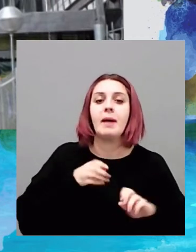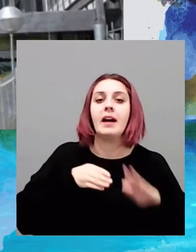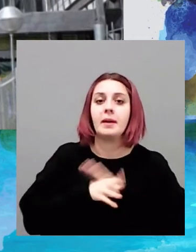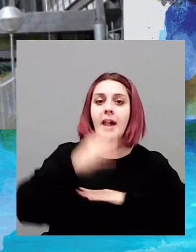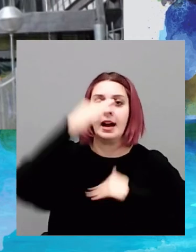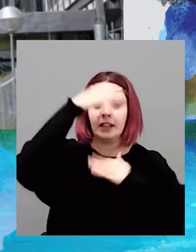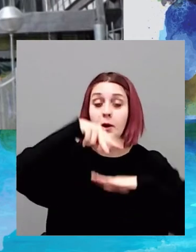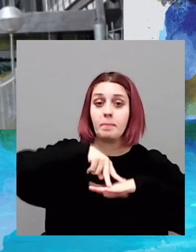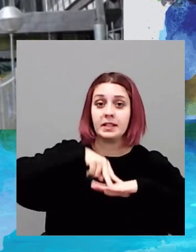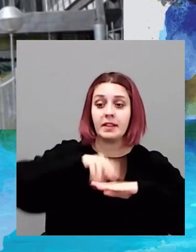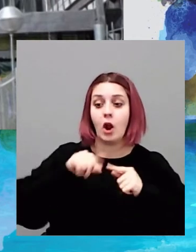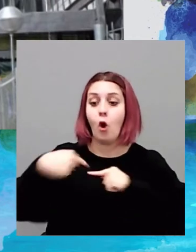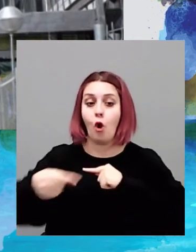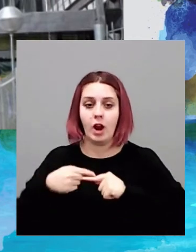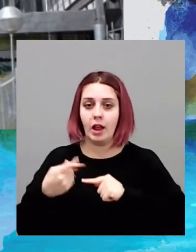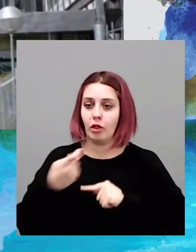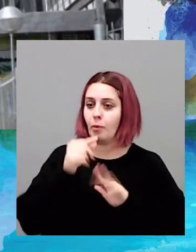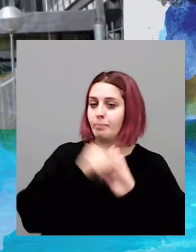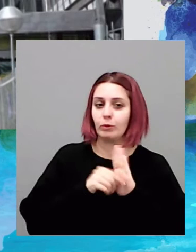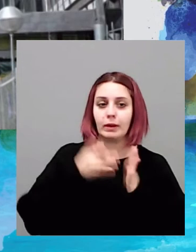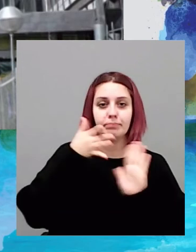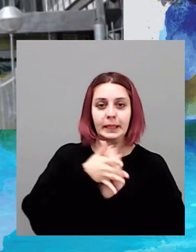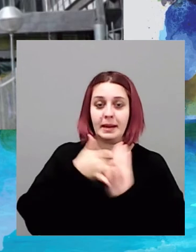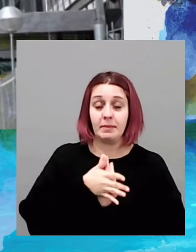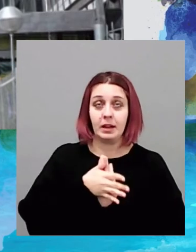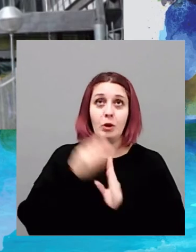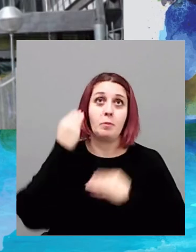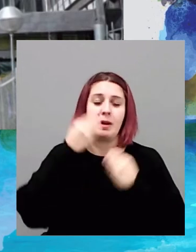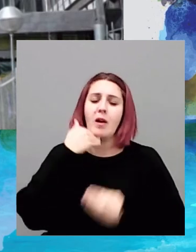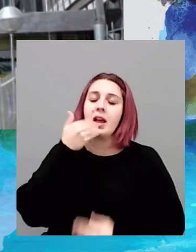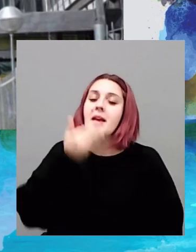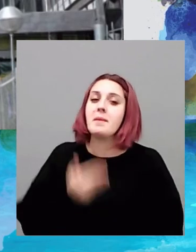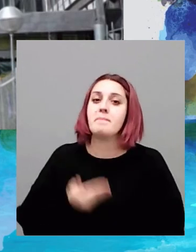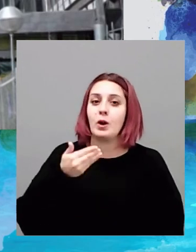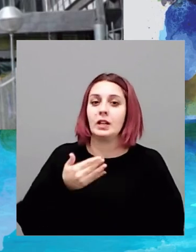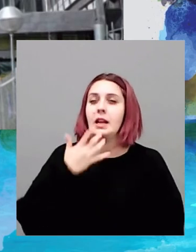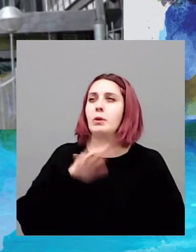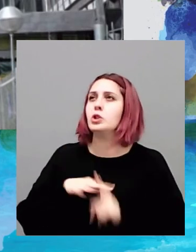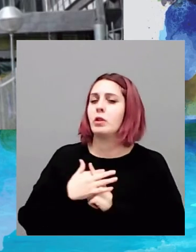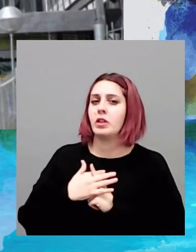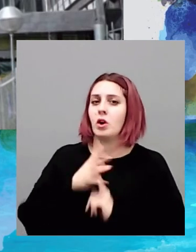a series of rules for accessibility in online and